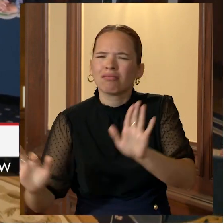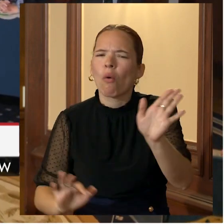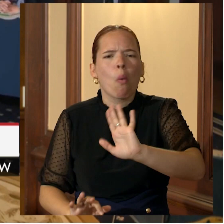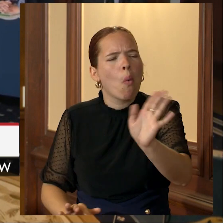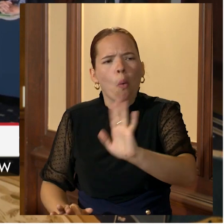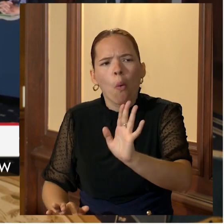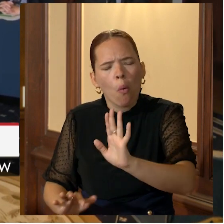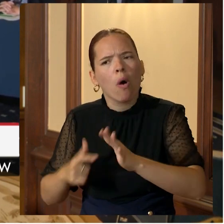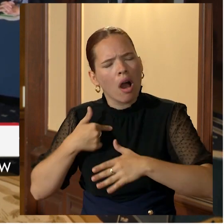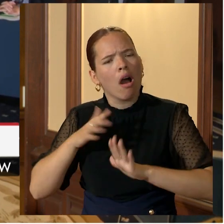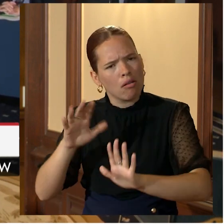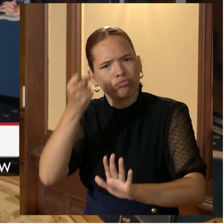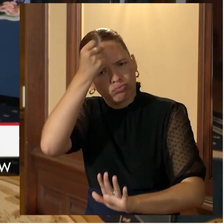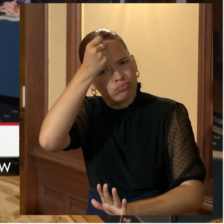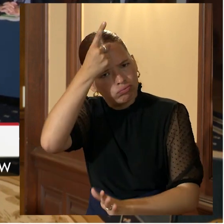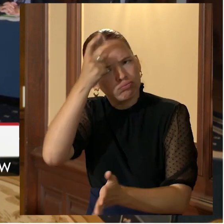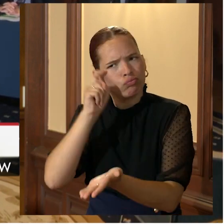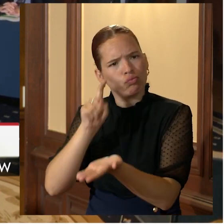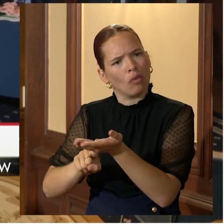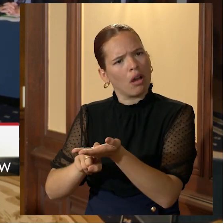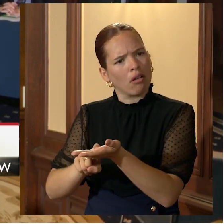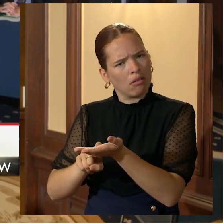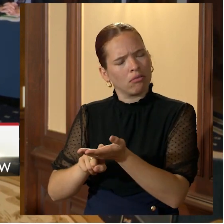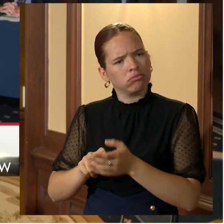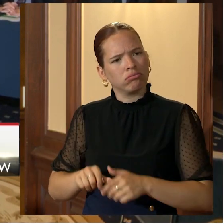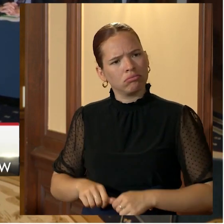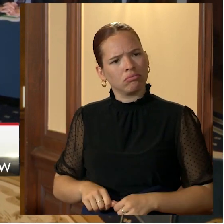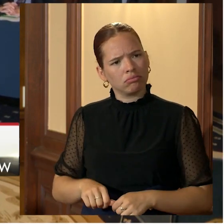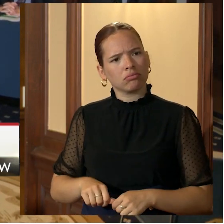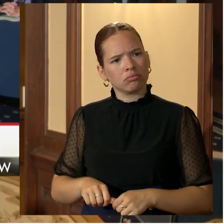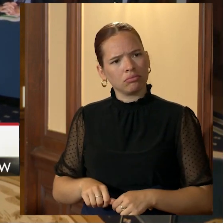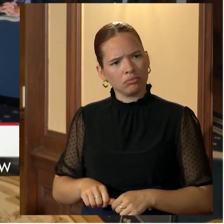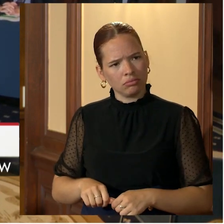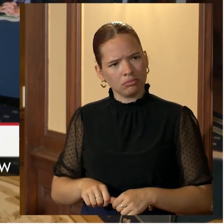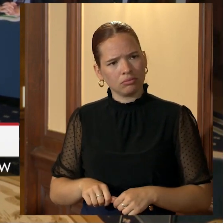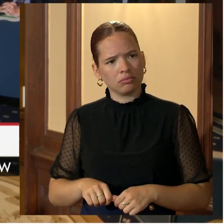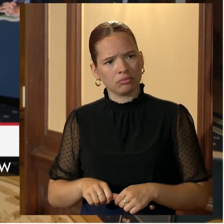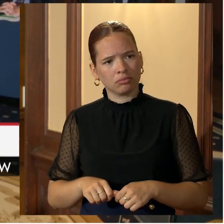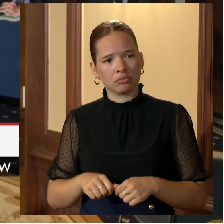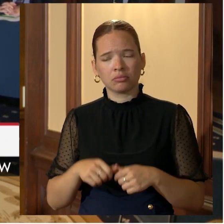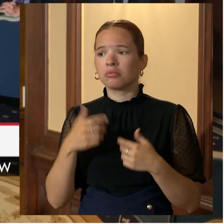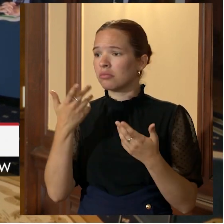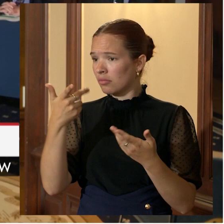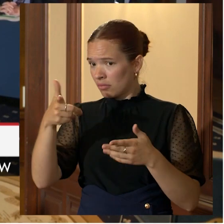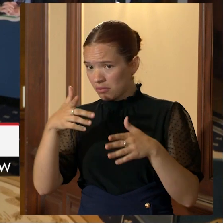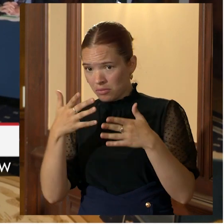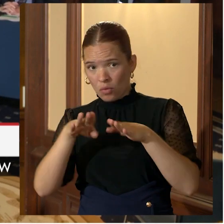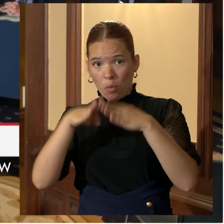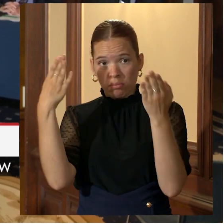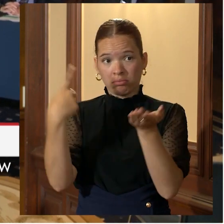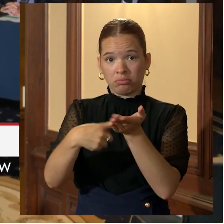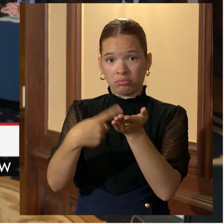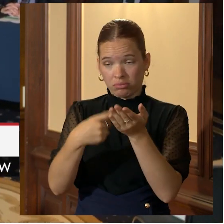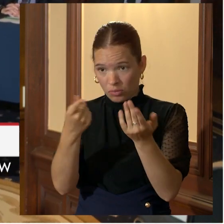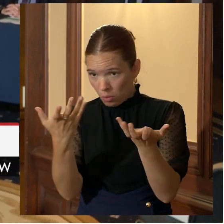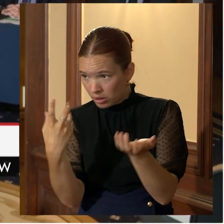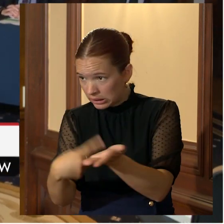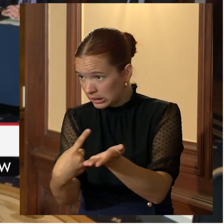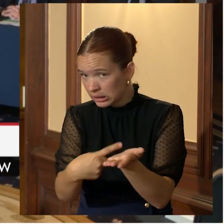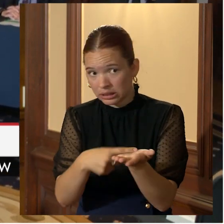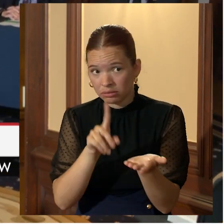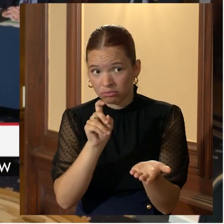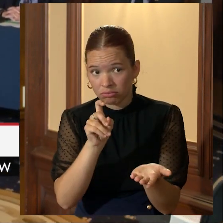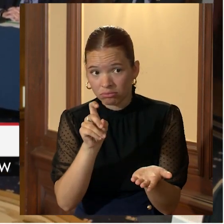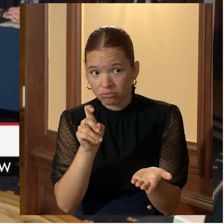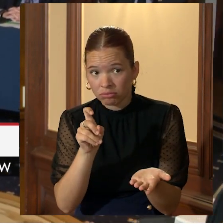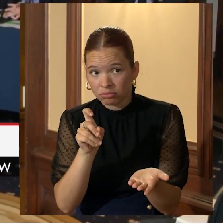Okay, so I want to open up for any further discussions or presentations and public comment. I'll start with the